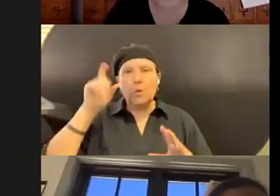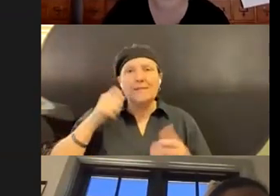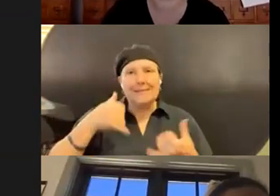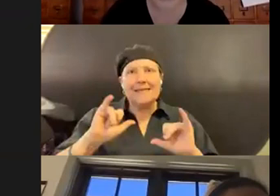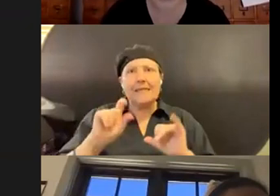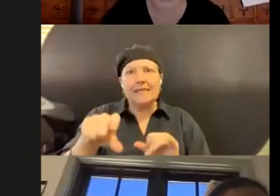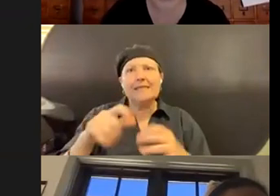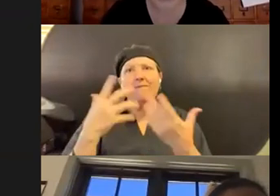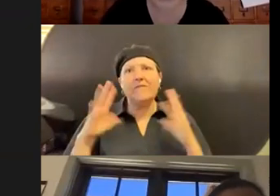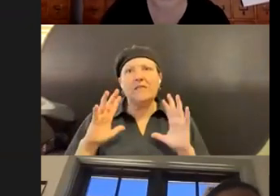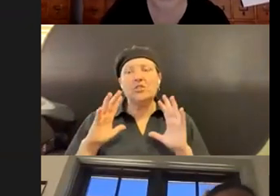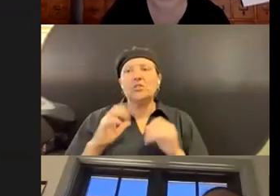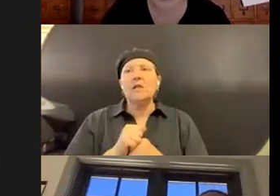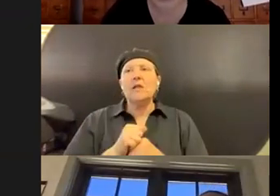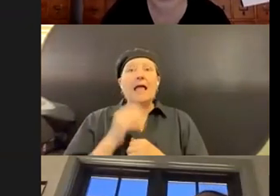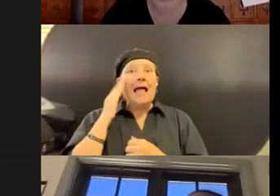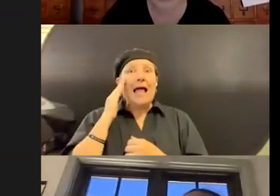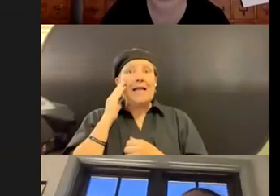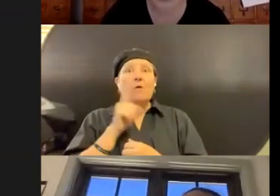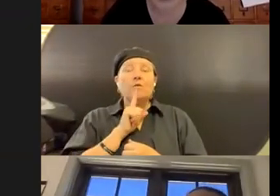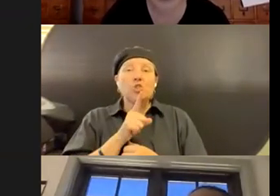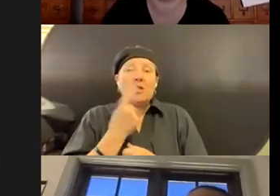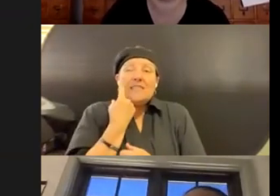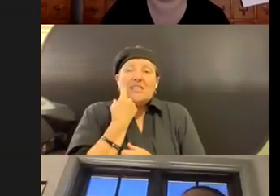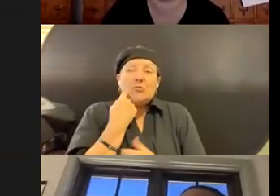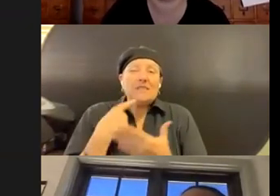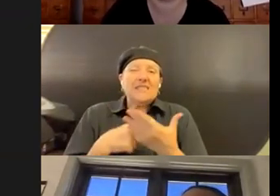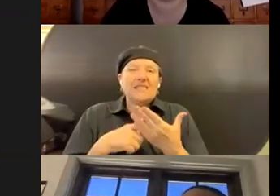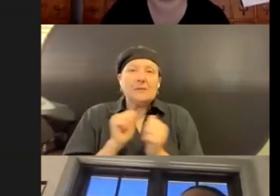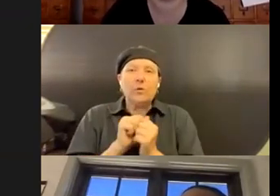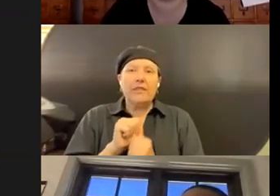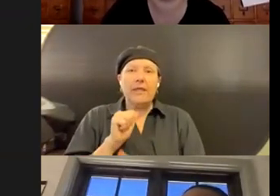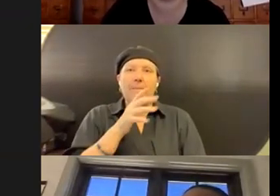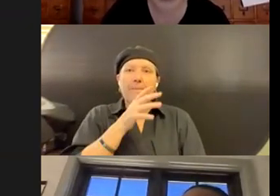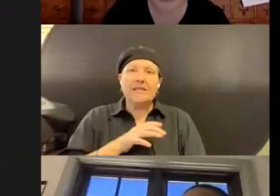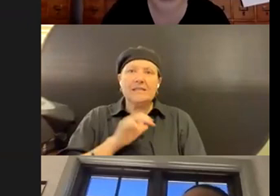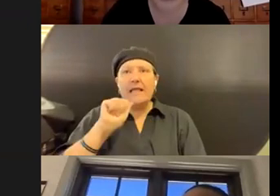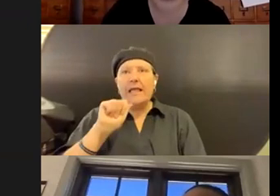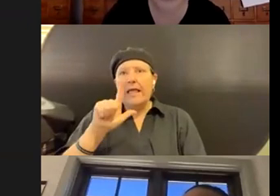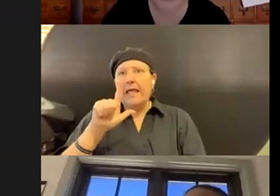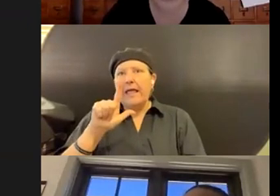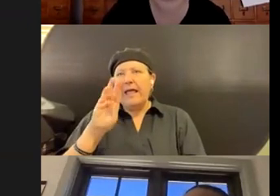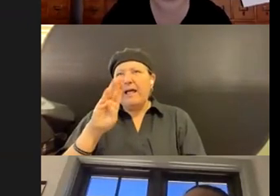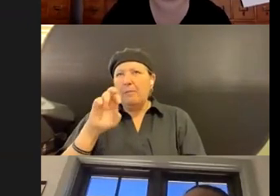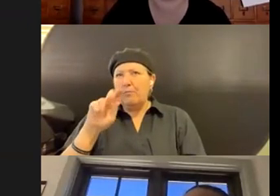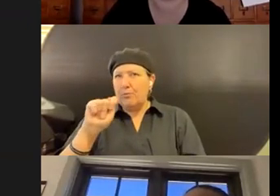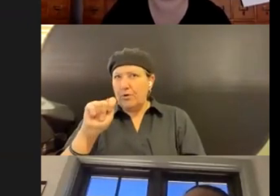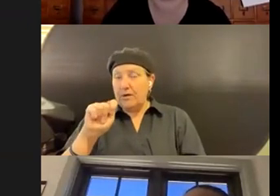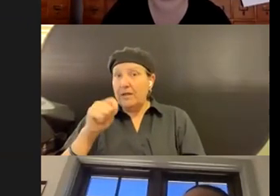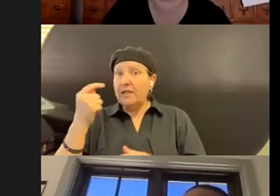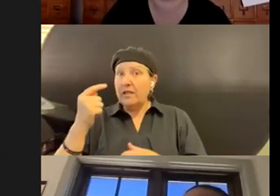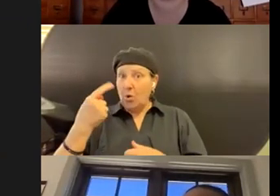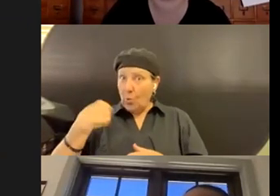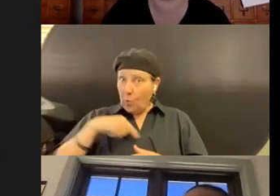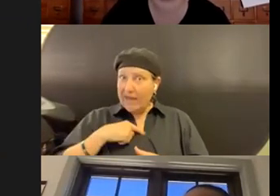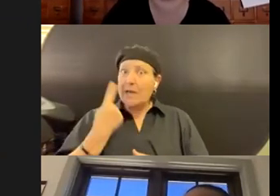for sure, because I just talked to Ms. Albert about it earlier, that all of our students finished it, but the district did not collect it. So they're